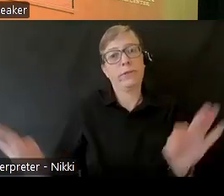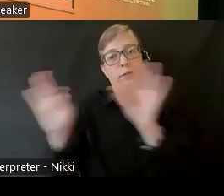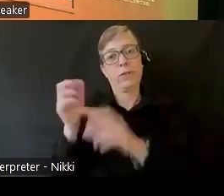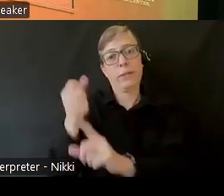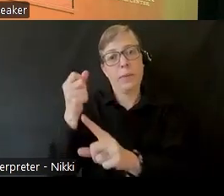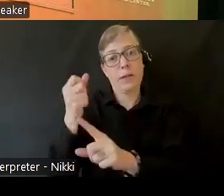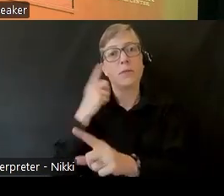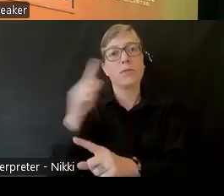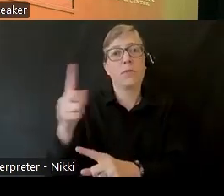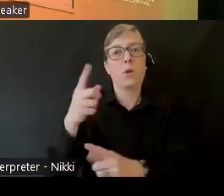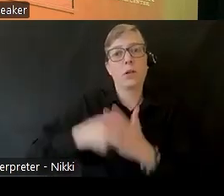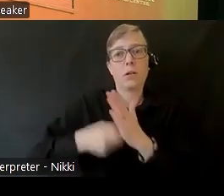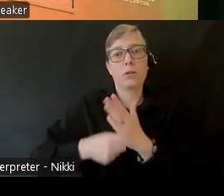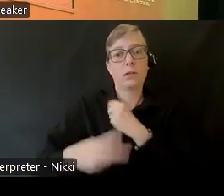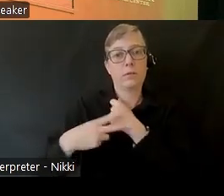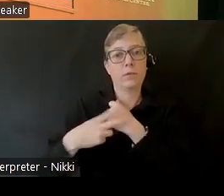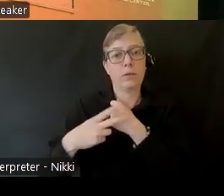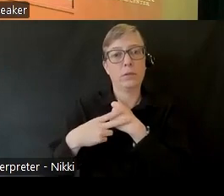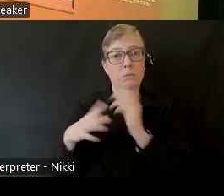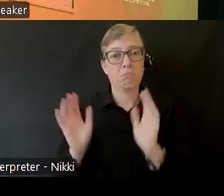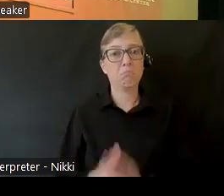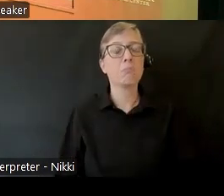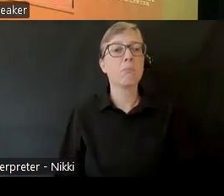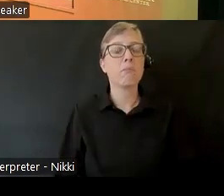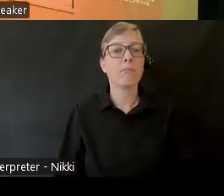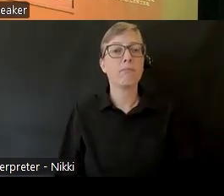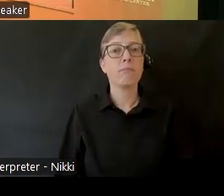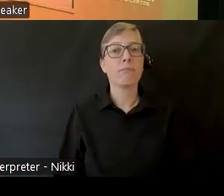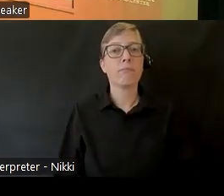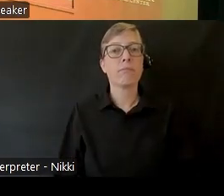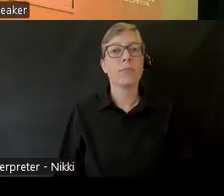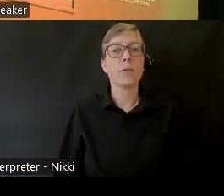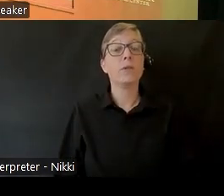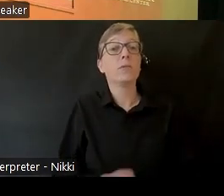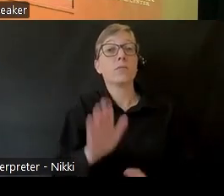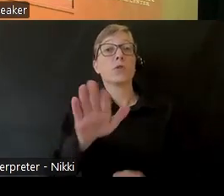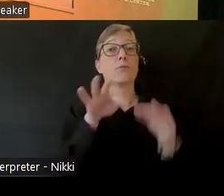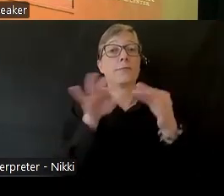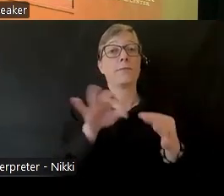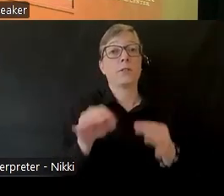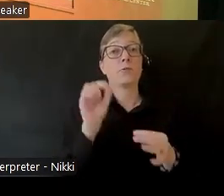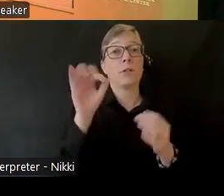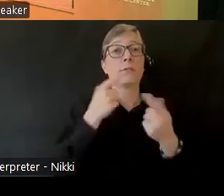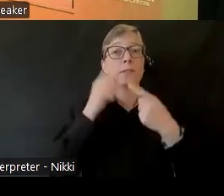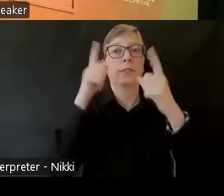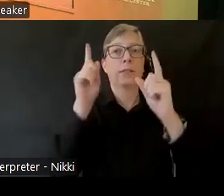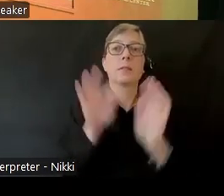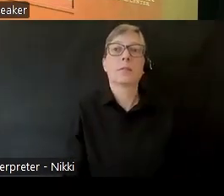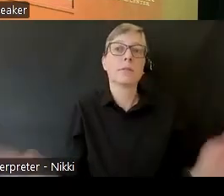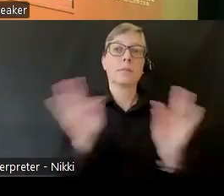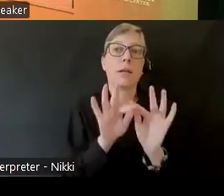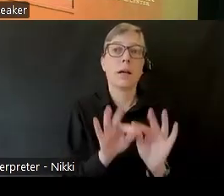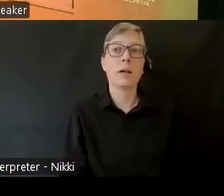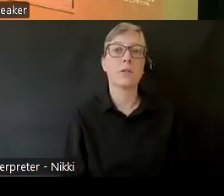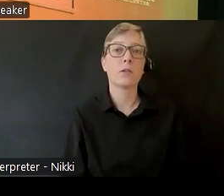So again, it really matters how you define success. Okay, so what it means is that if